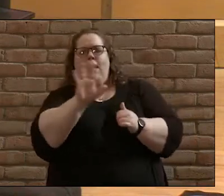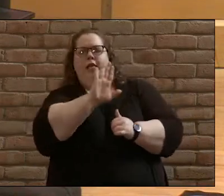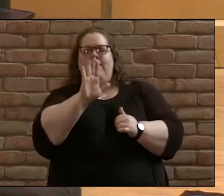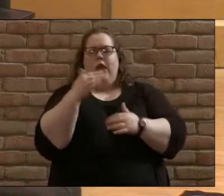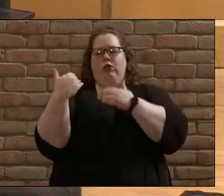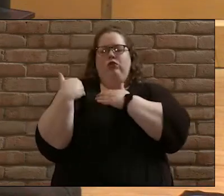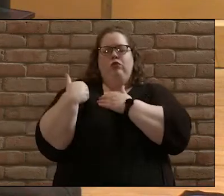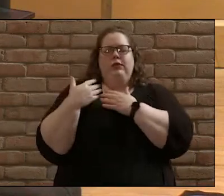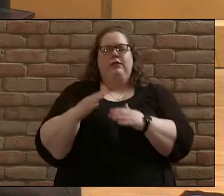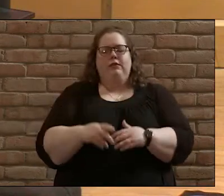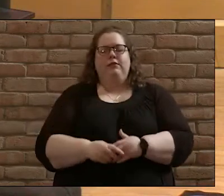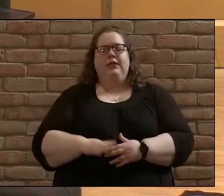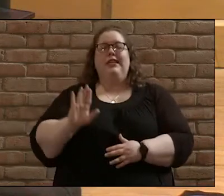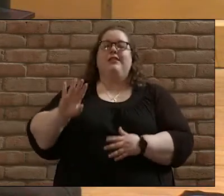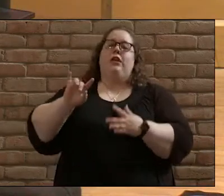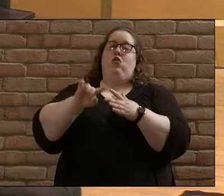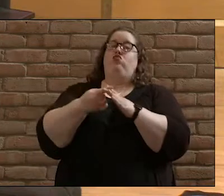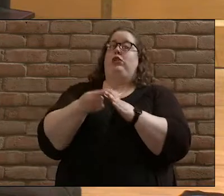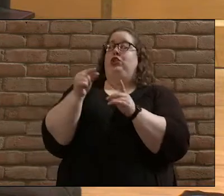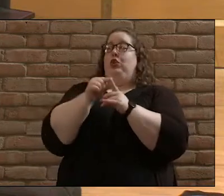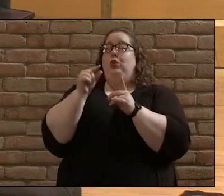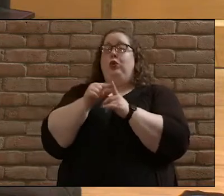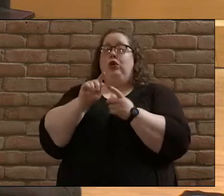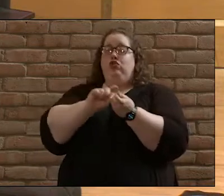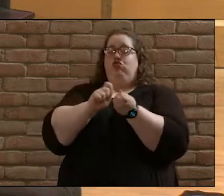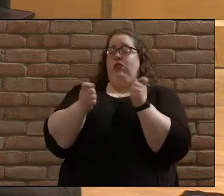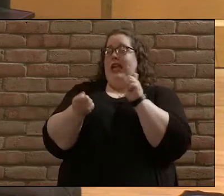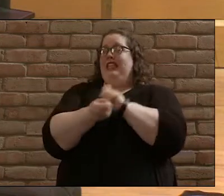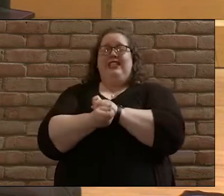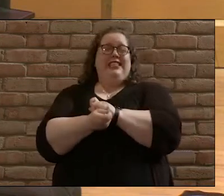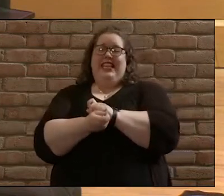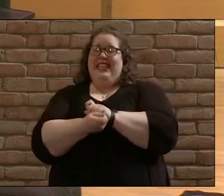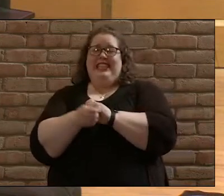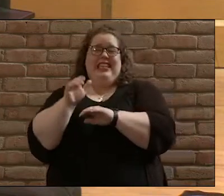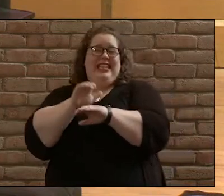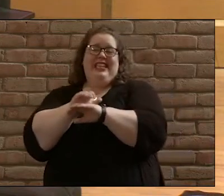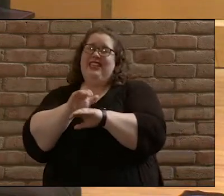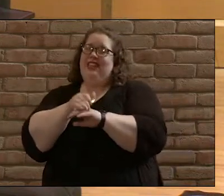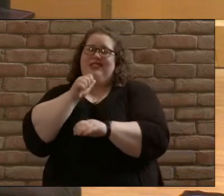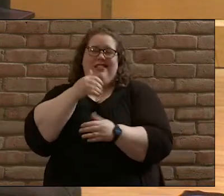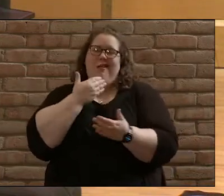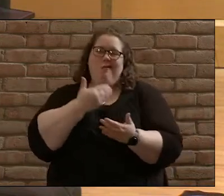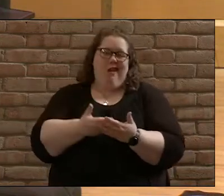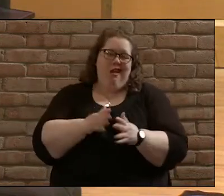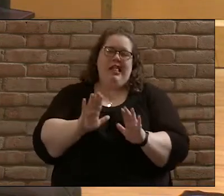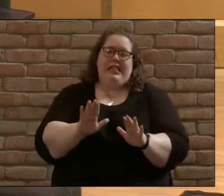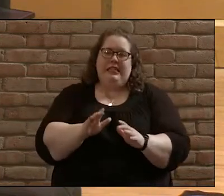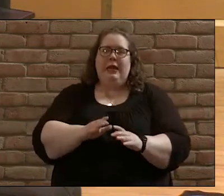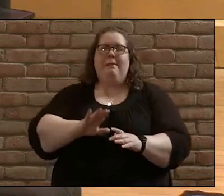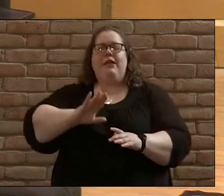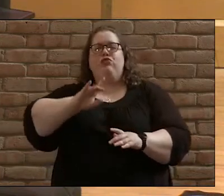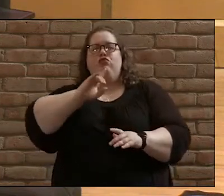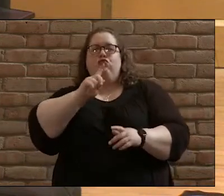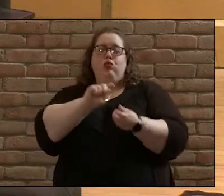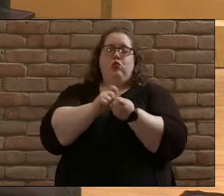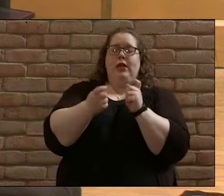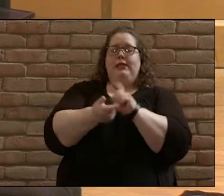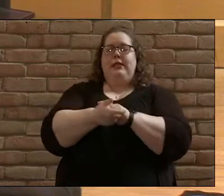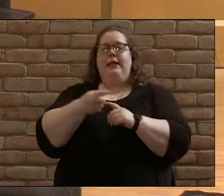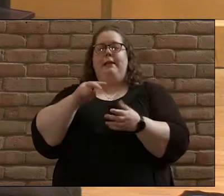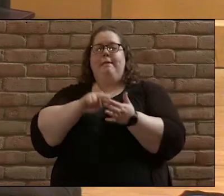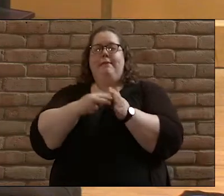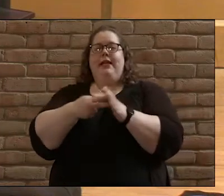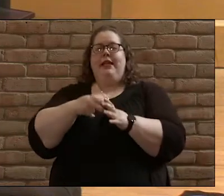words that he uses originally, they don't exactly translate well into English, but it actually kind of means it is the